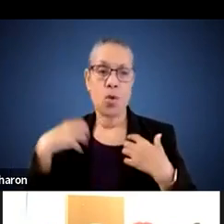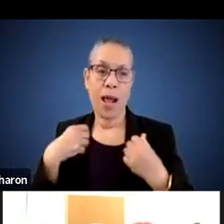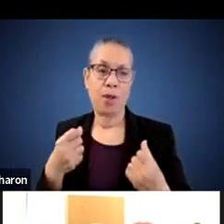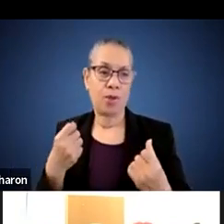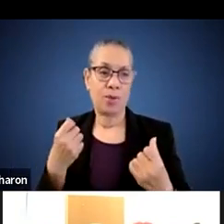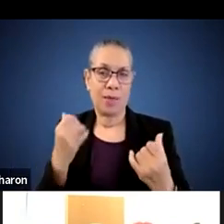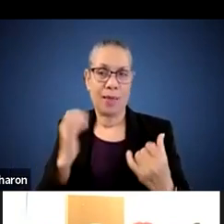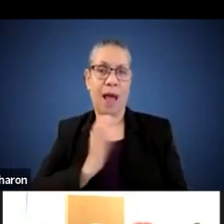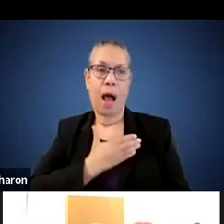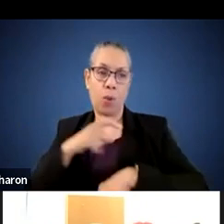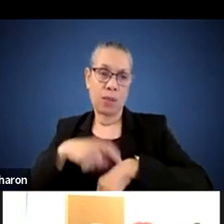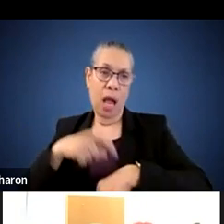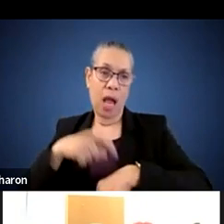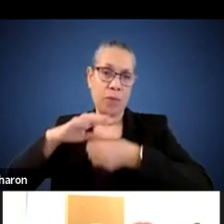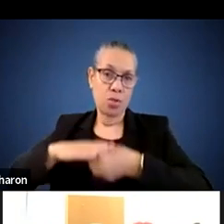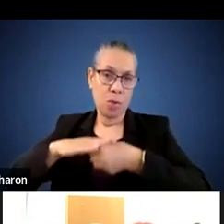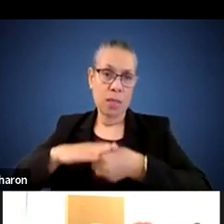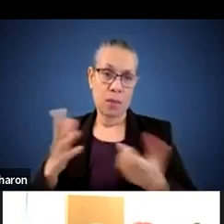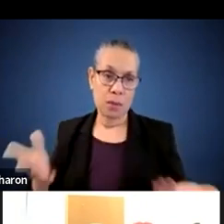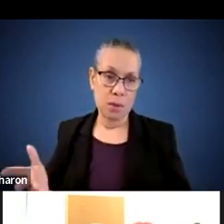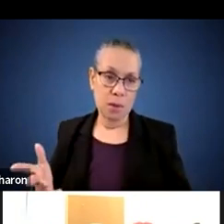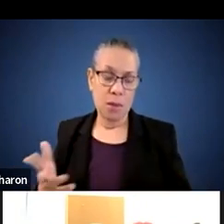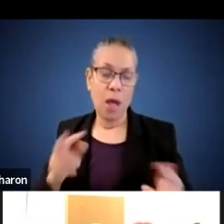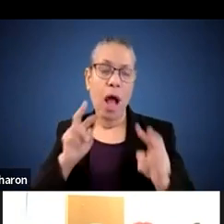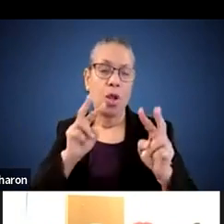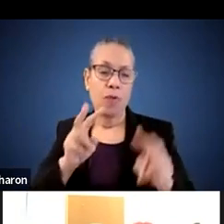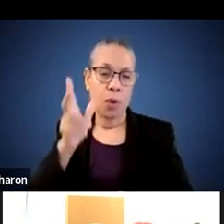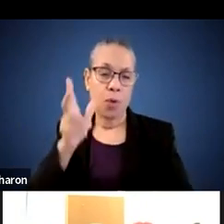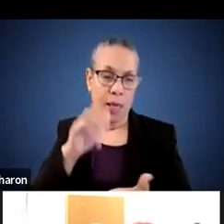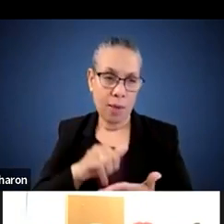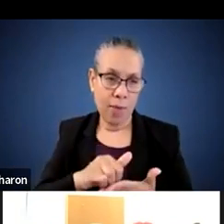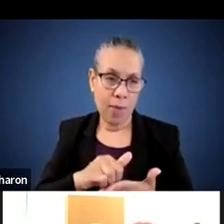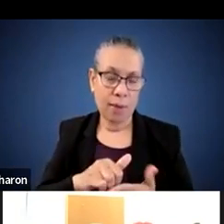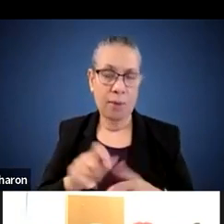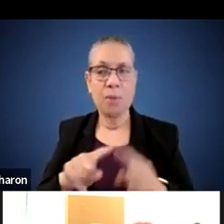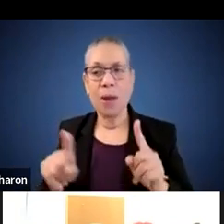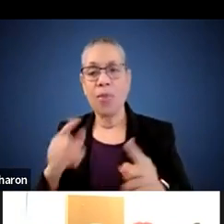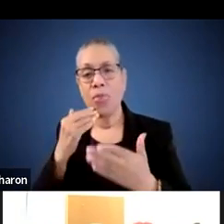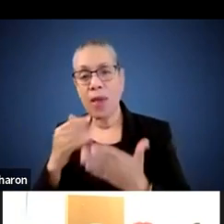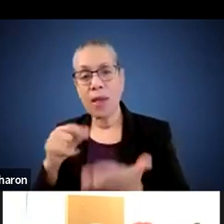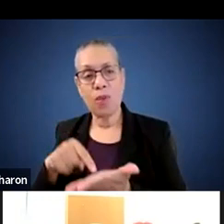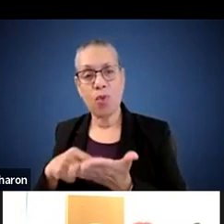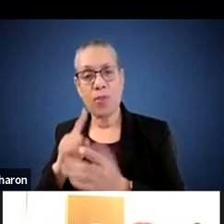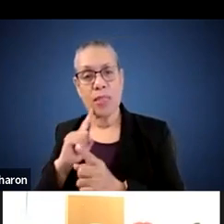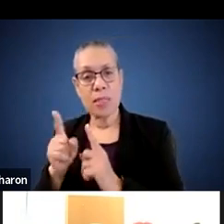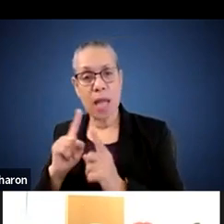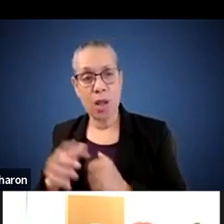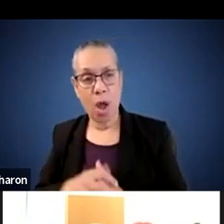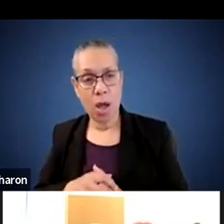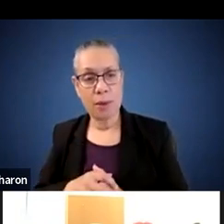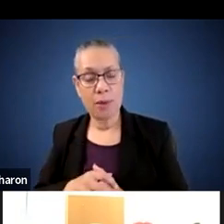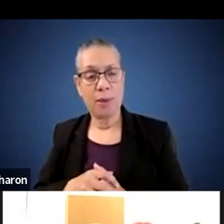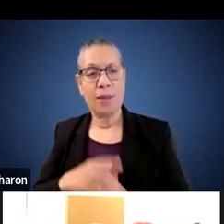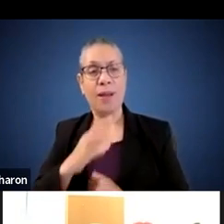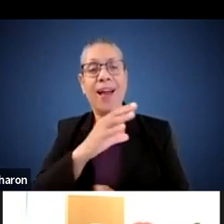days so look forward to that data coming out but appreciate the conversation um and also uh having done